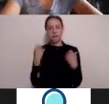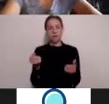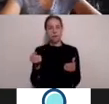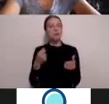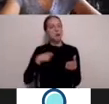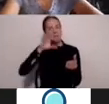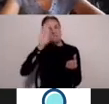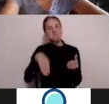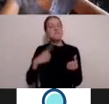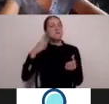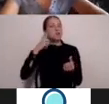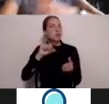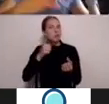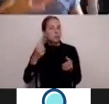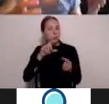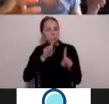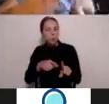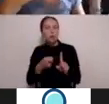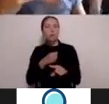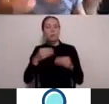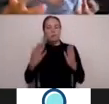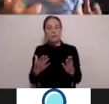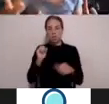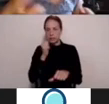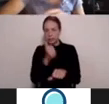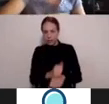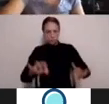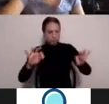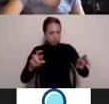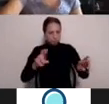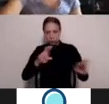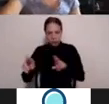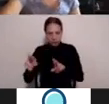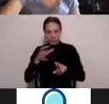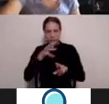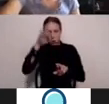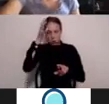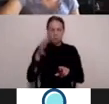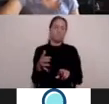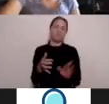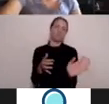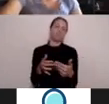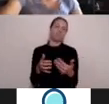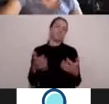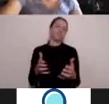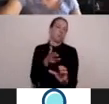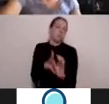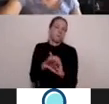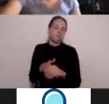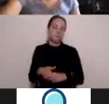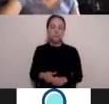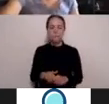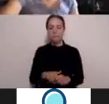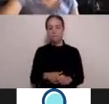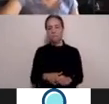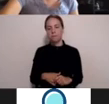some other reports of providers having everything set up and then the parents aren't interested in participating. One thing that we're working on